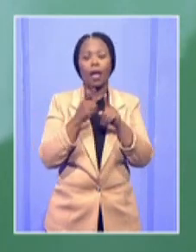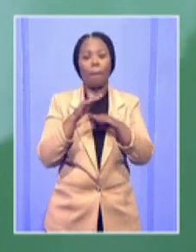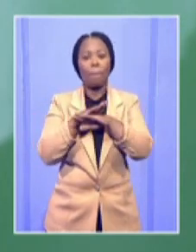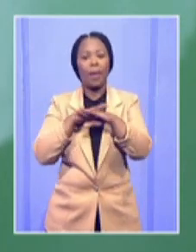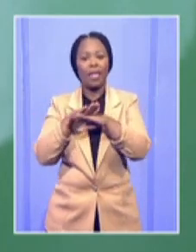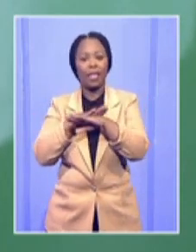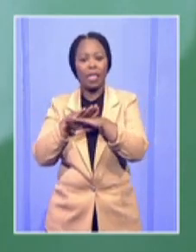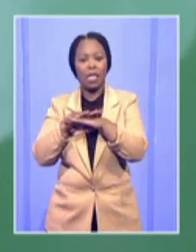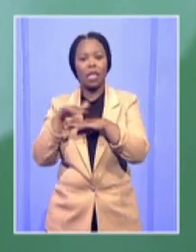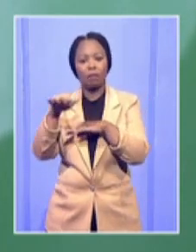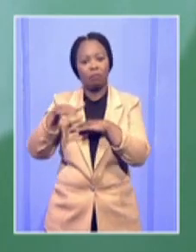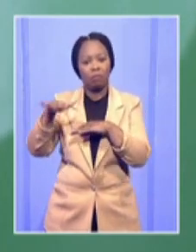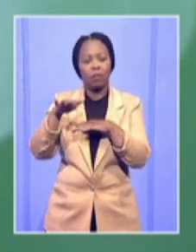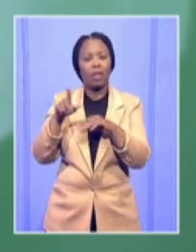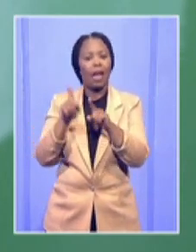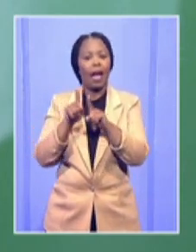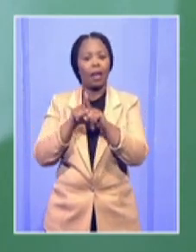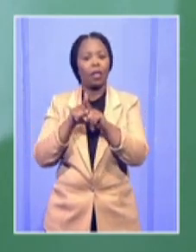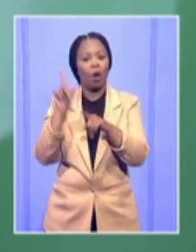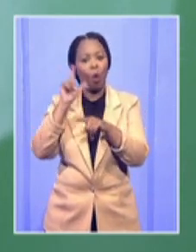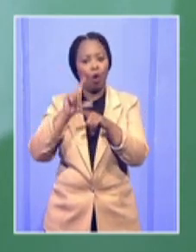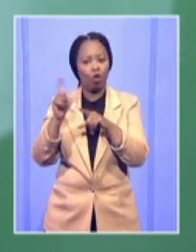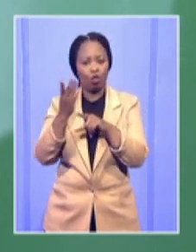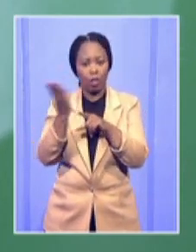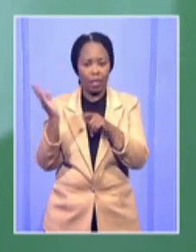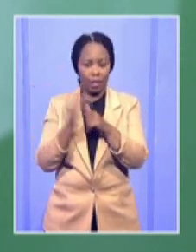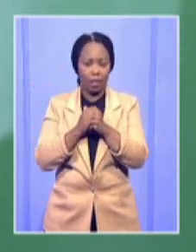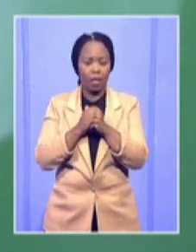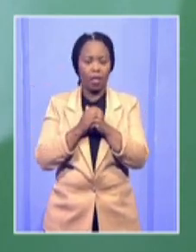spatial inequality. This highlighted